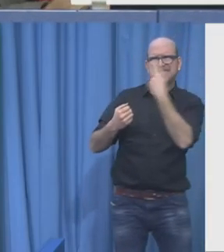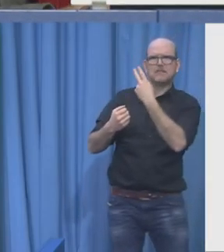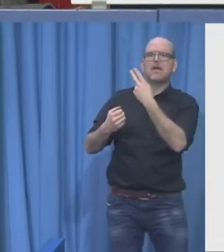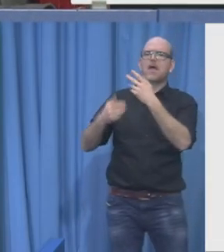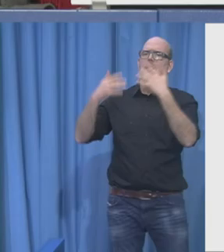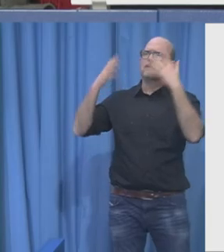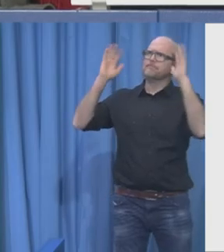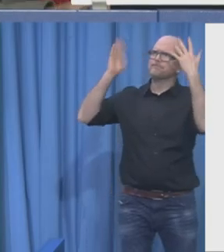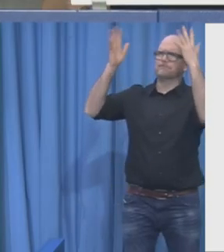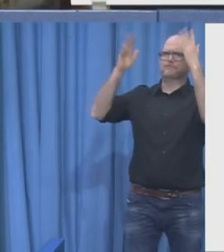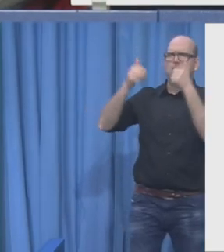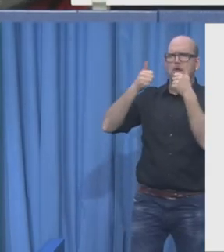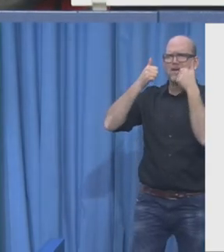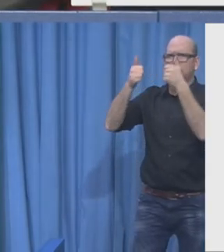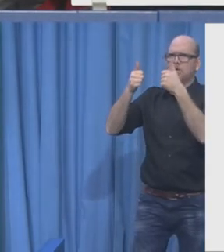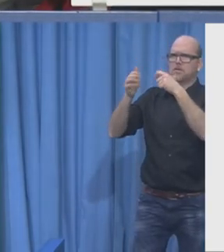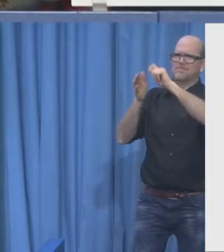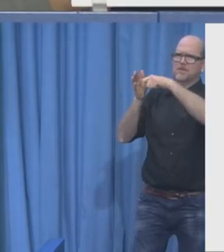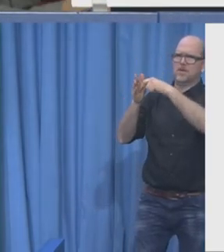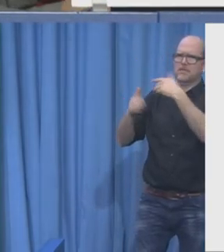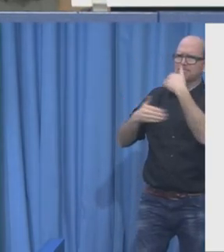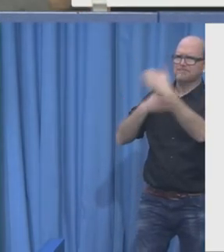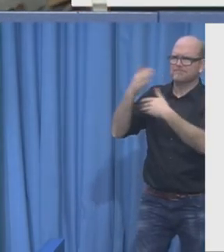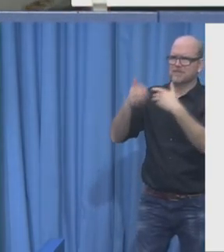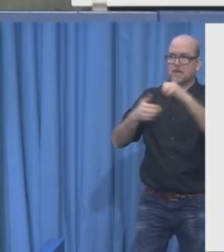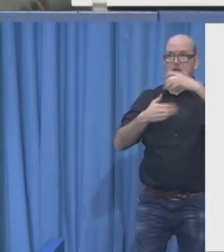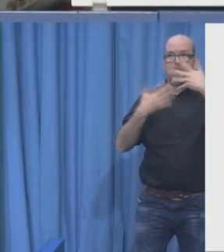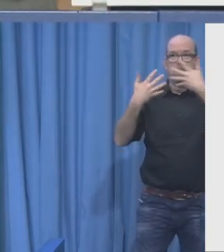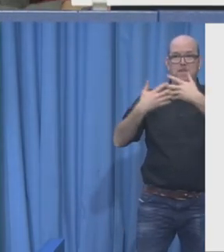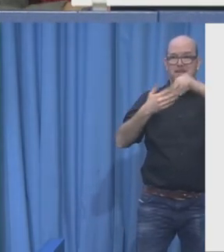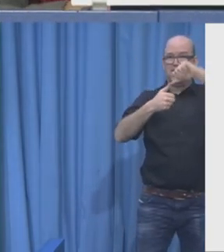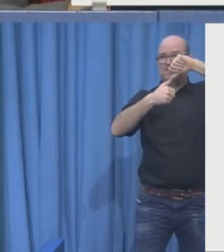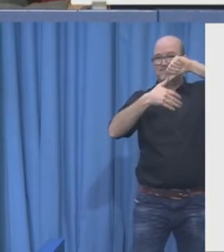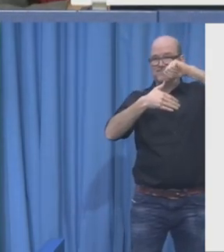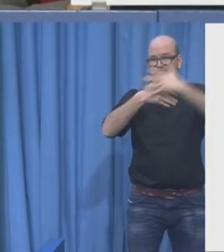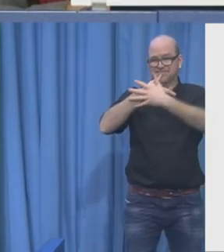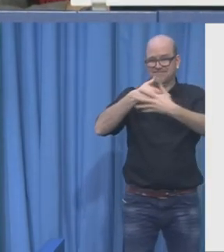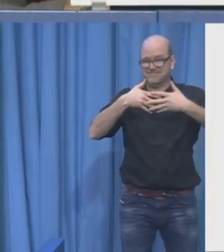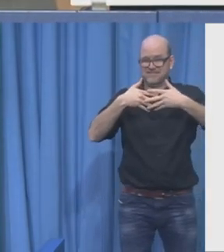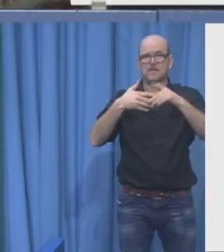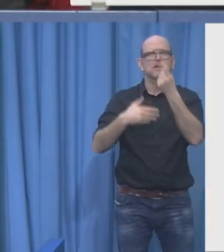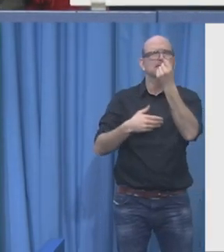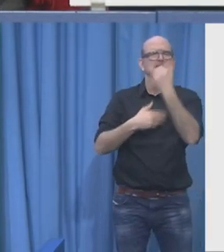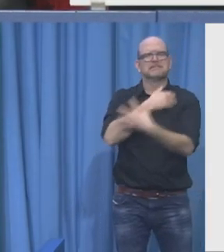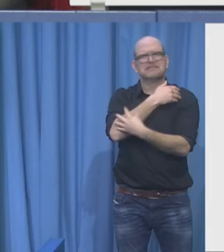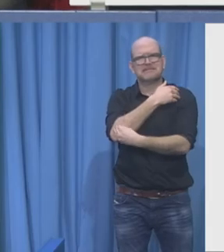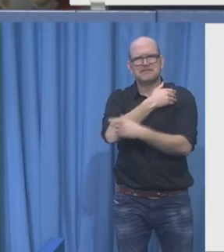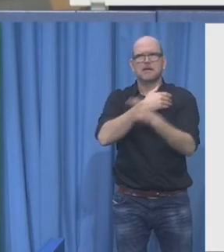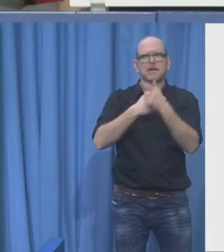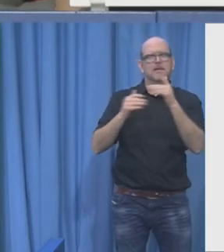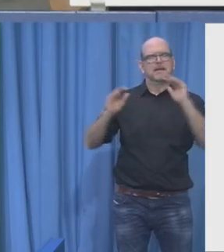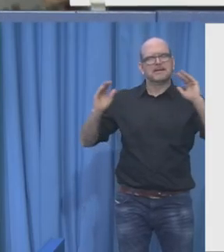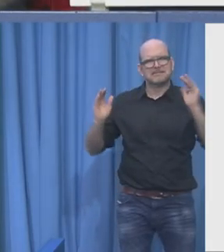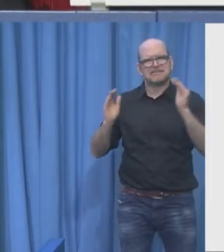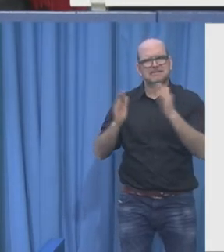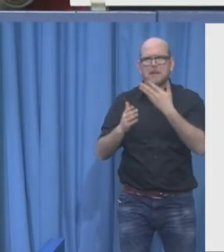in Latin America, targeting two very important problems, as Frank said before,